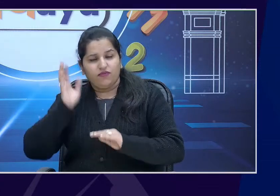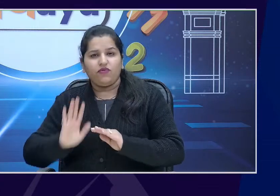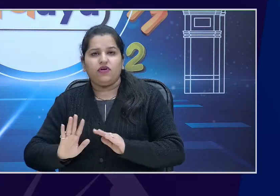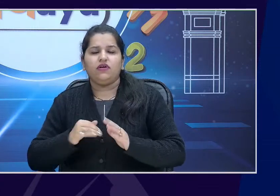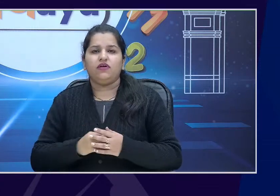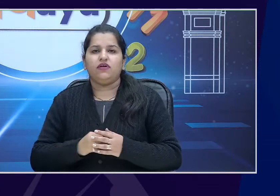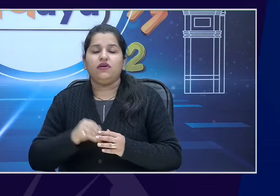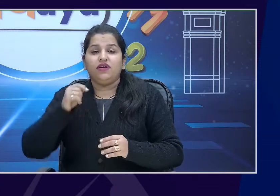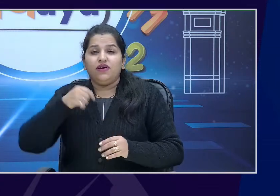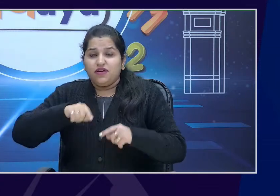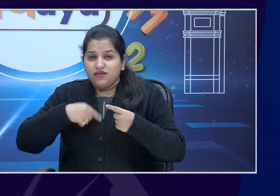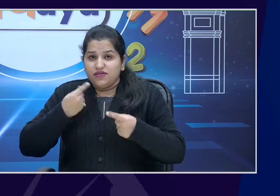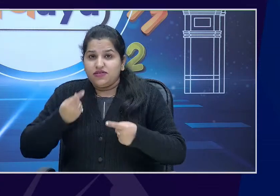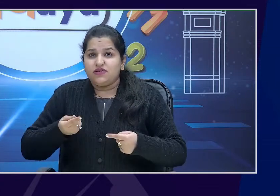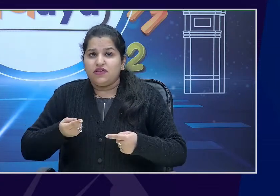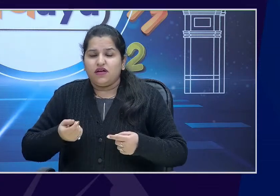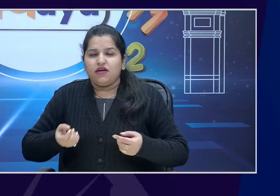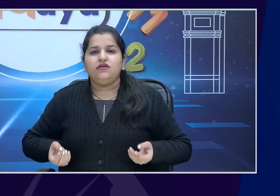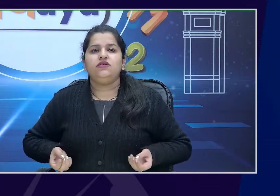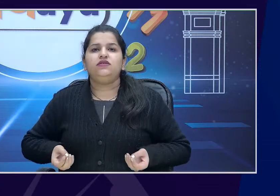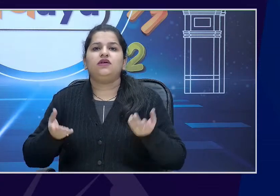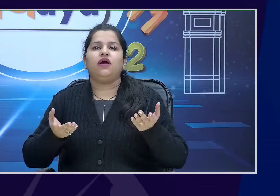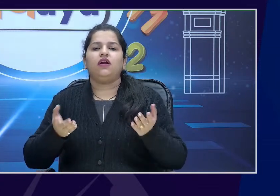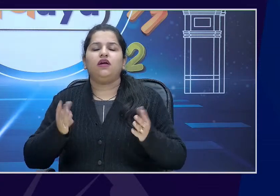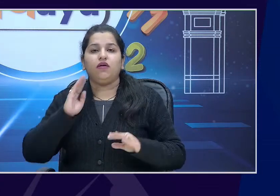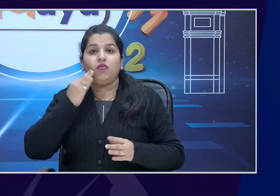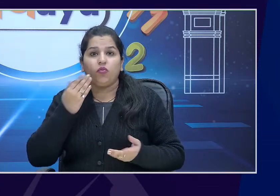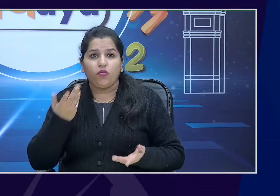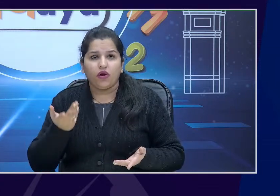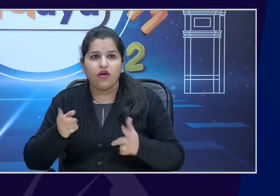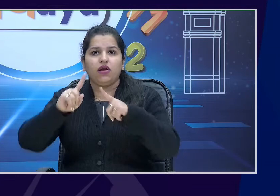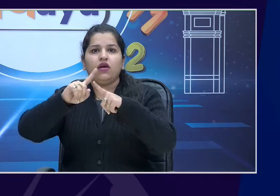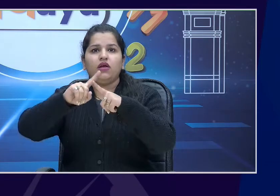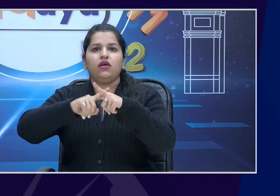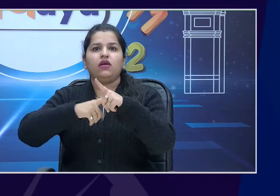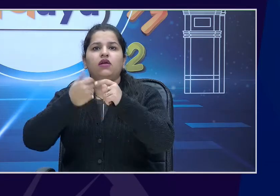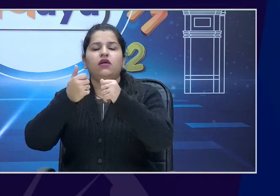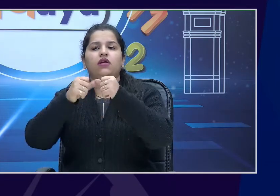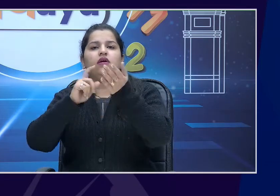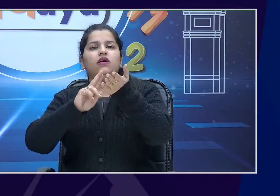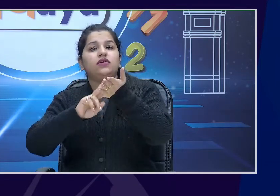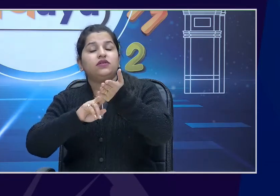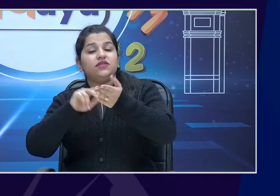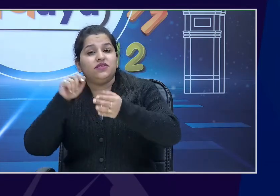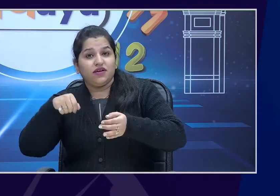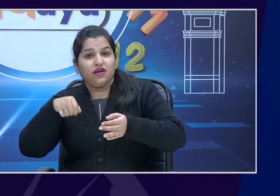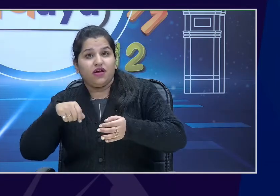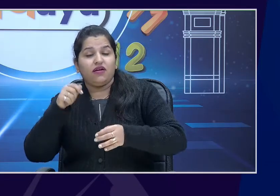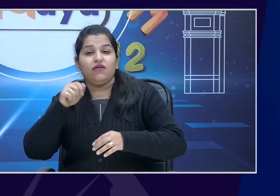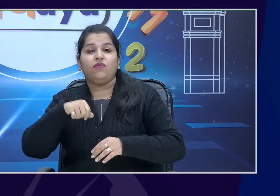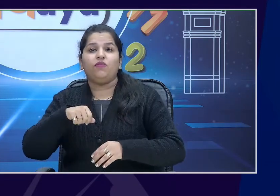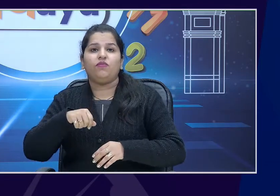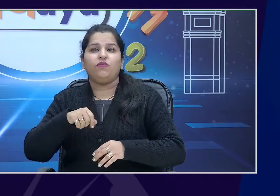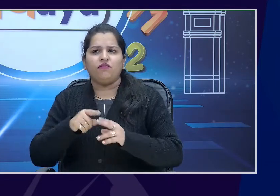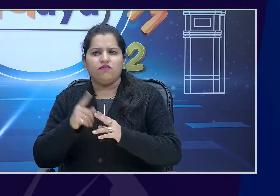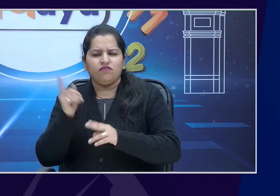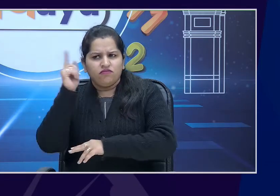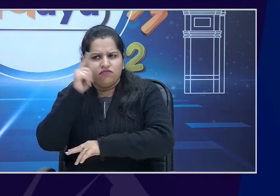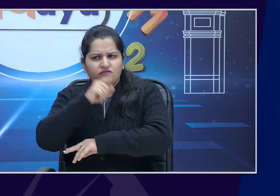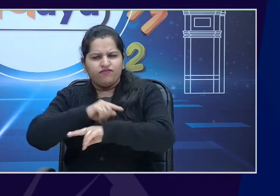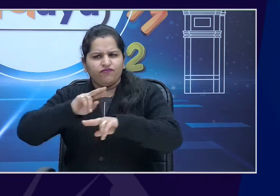about COVID that it starts from January 1 and to January 25th. She has